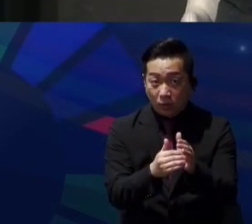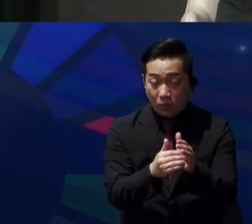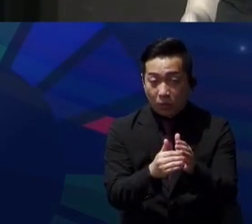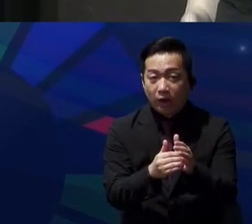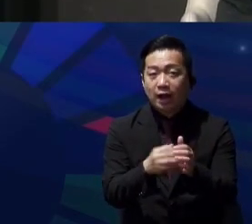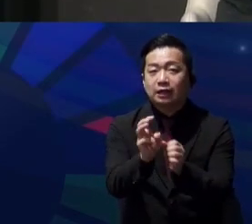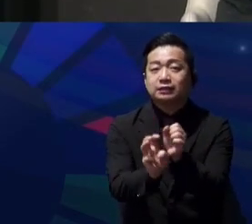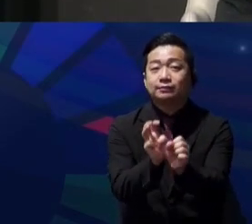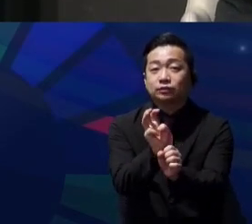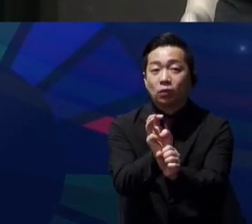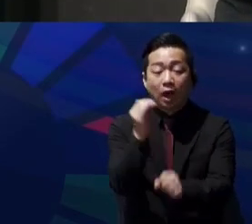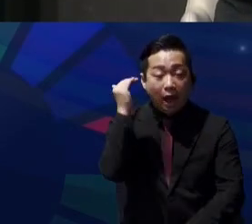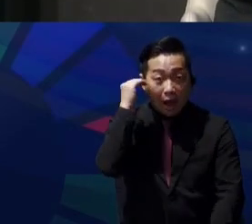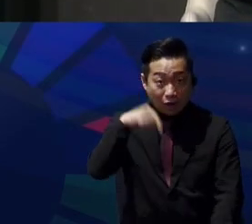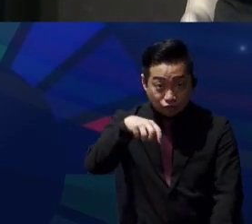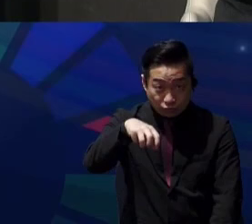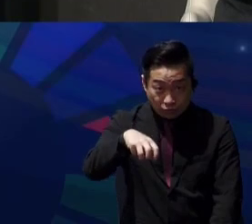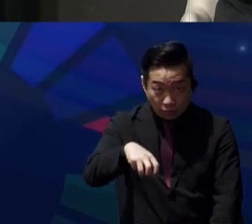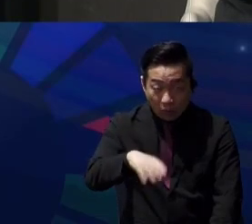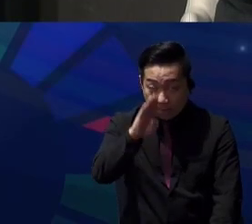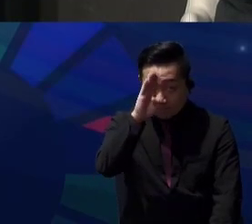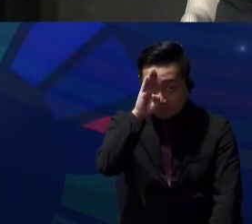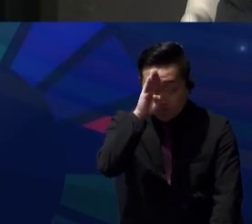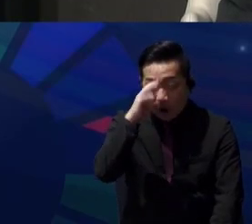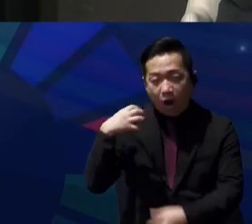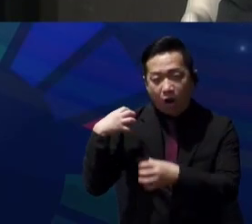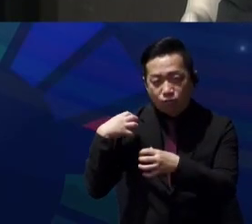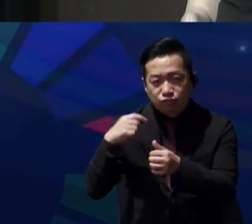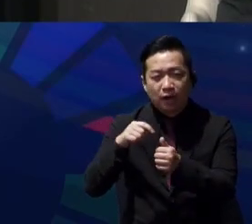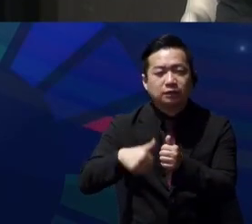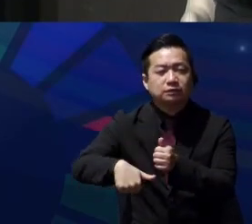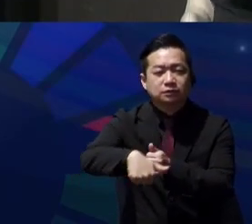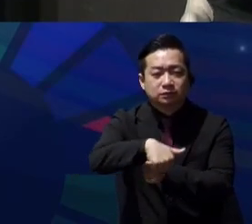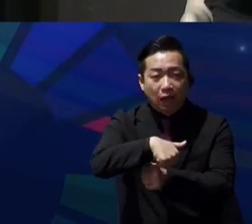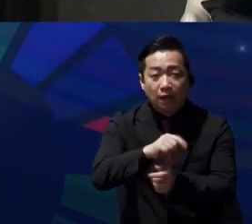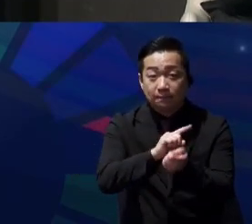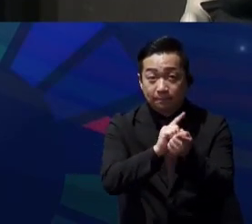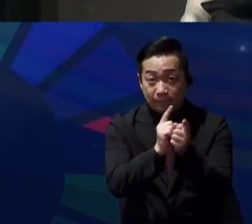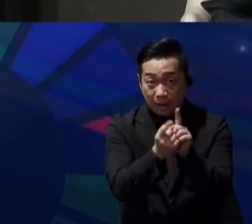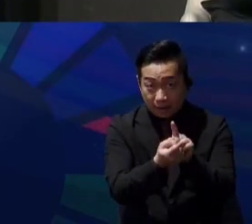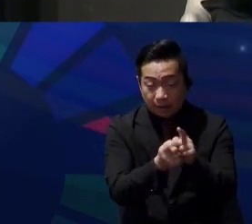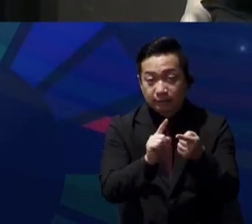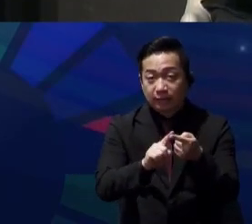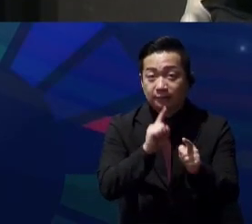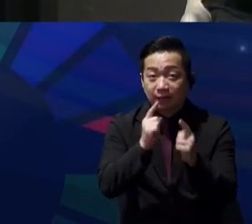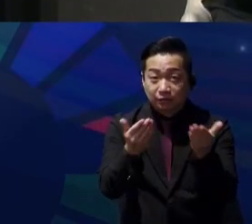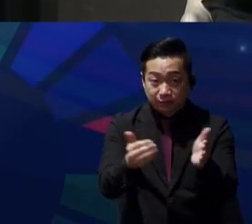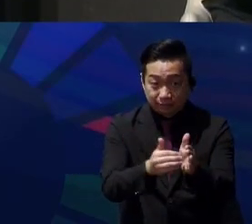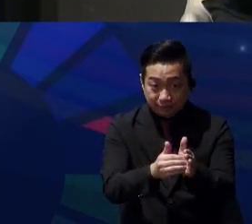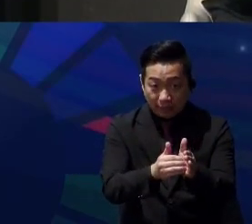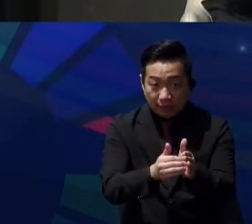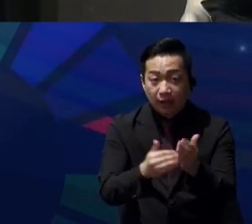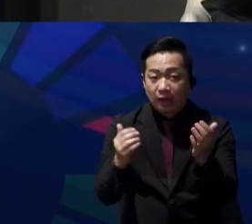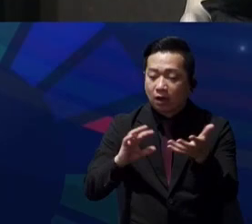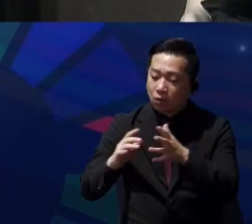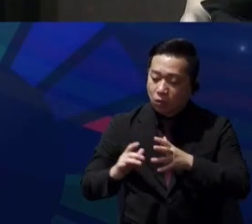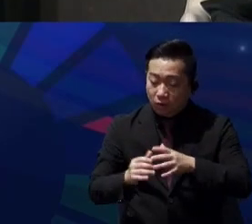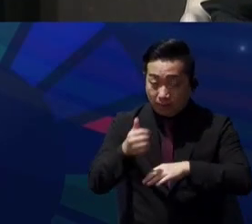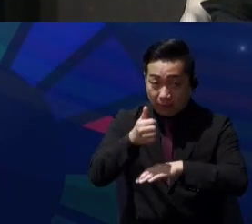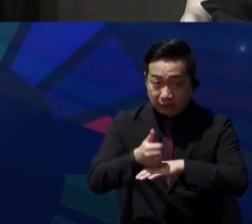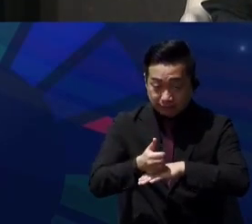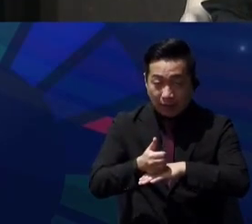Korea. We'll discuss later at the end of our session together Okay, so next